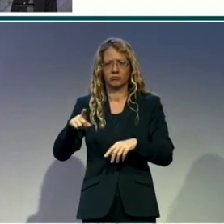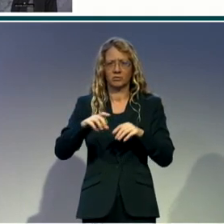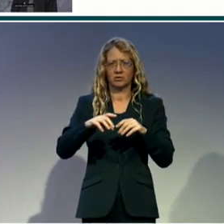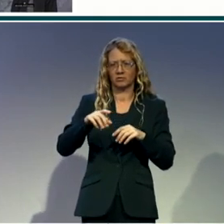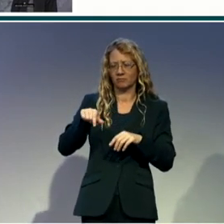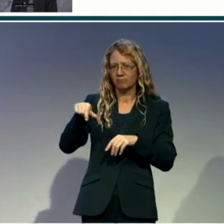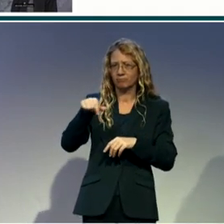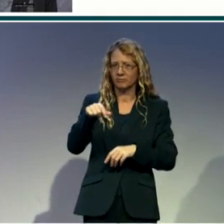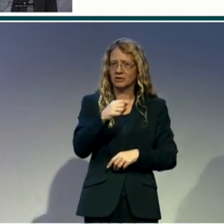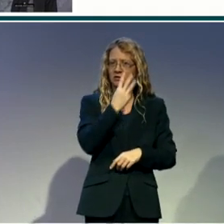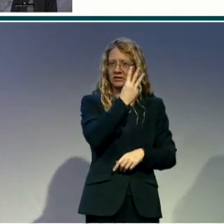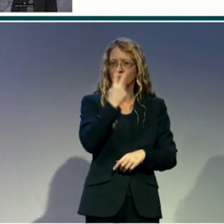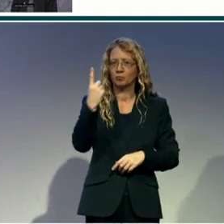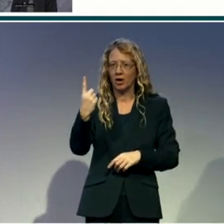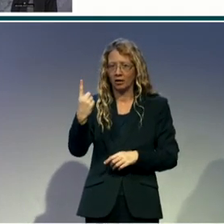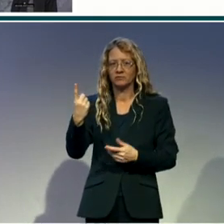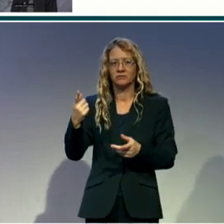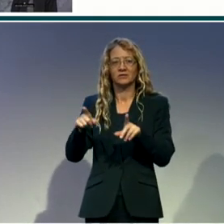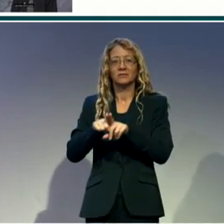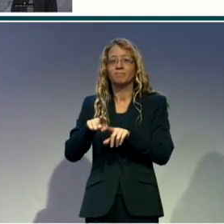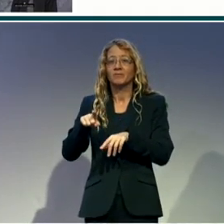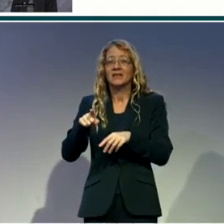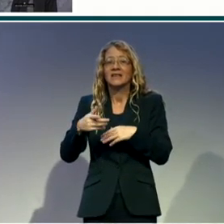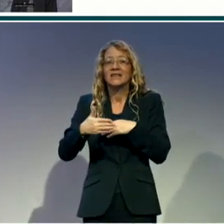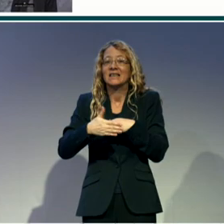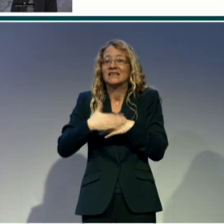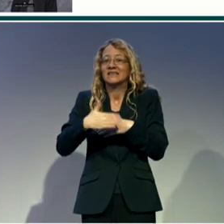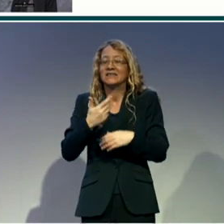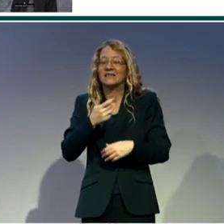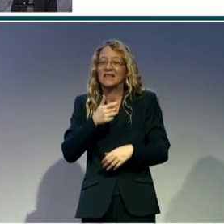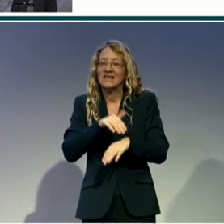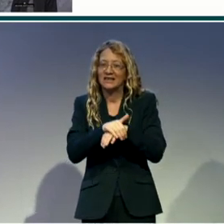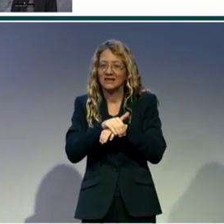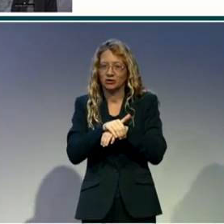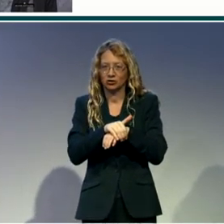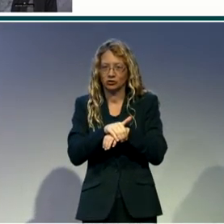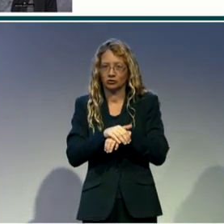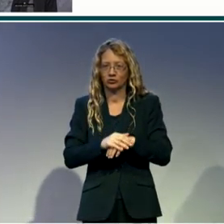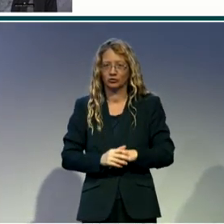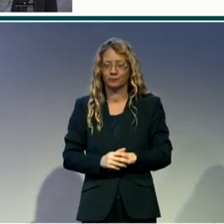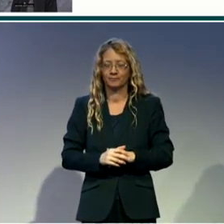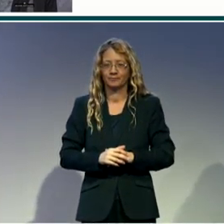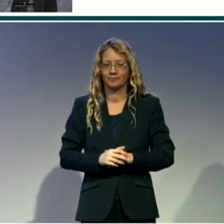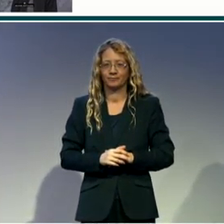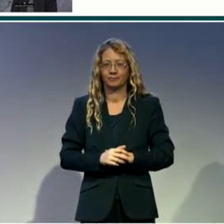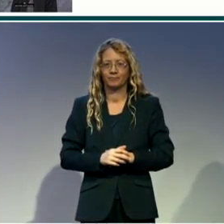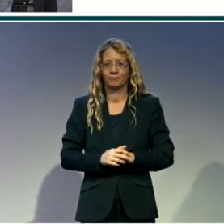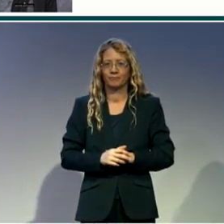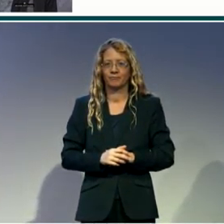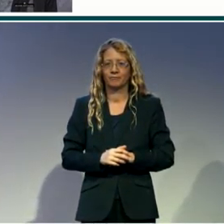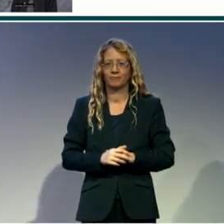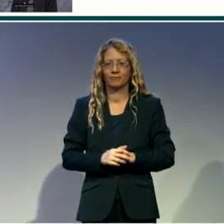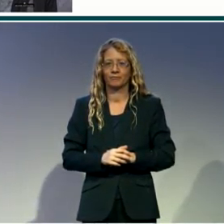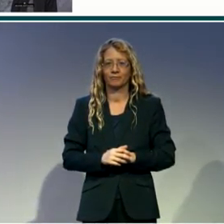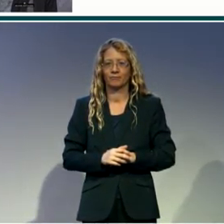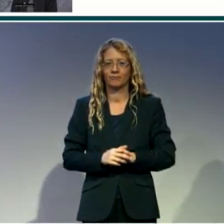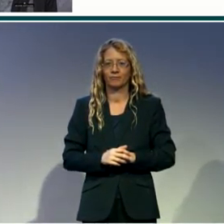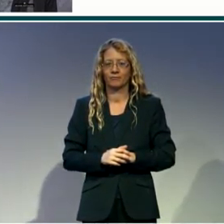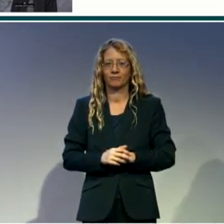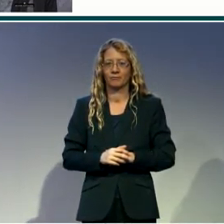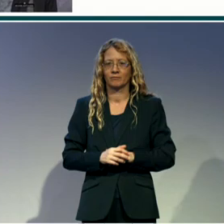Easy English and Information Access Group, and web developer Scott Sanders from Creative Freedom, to create a system that would allow